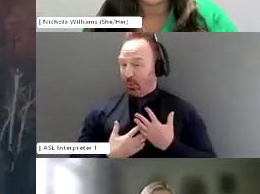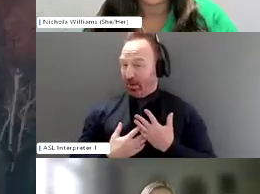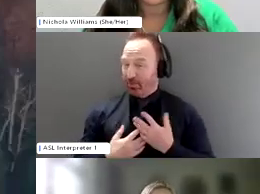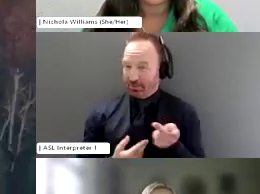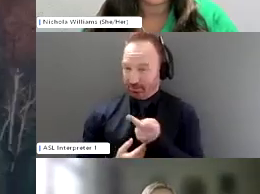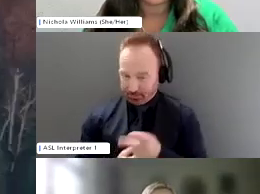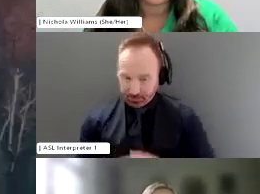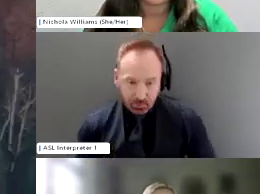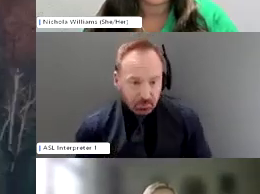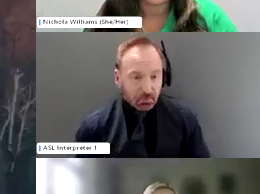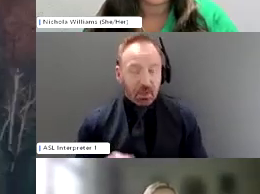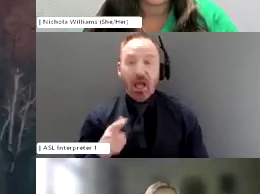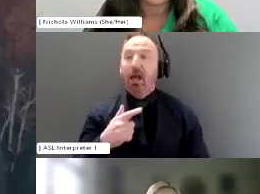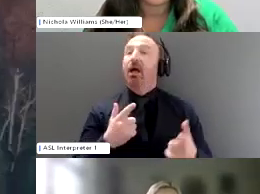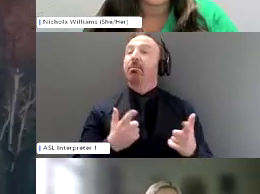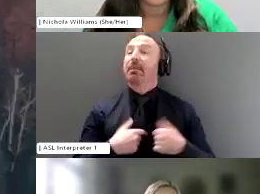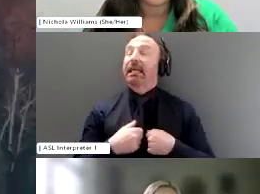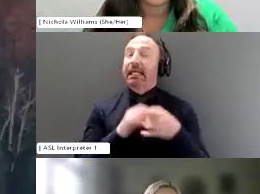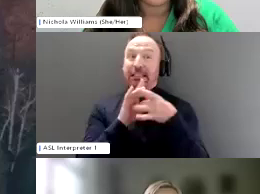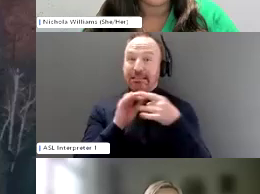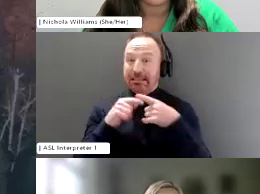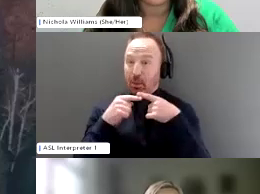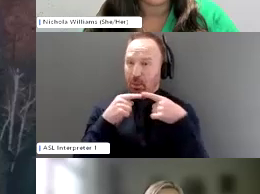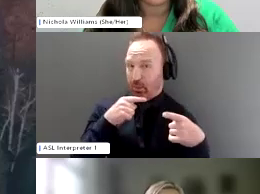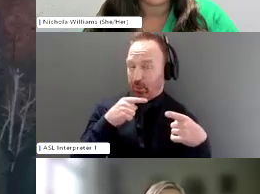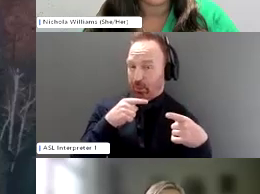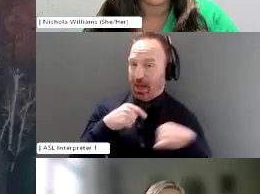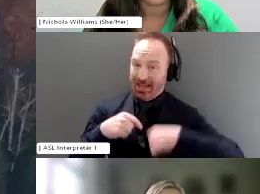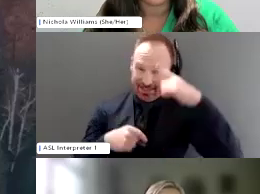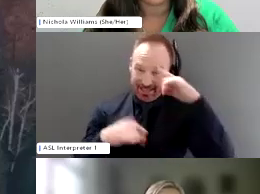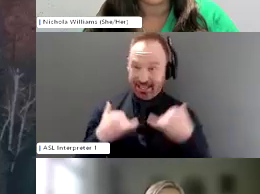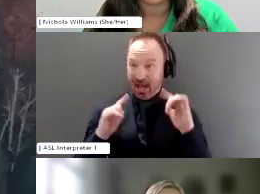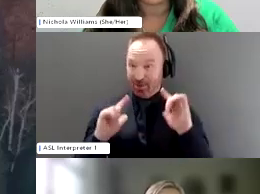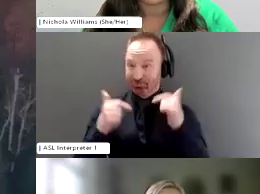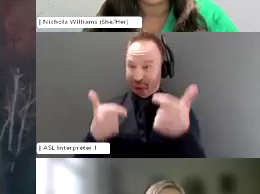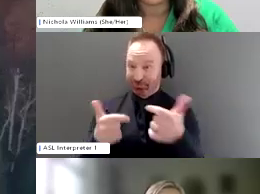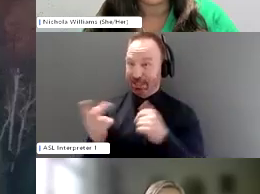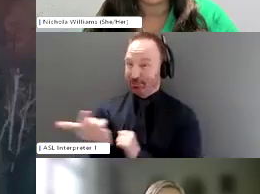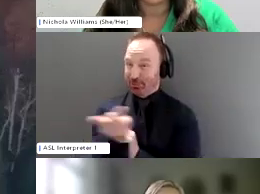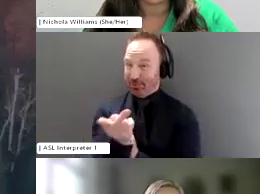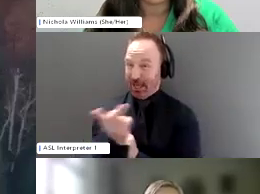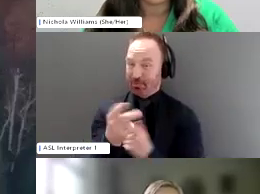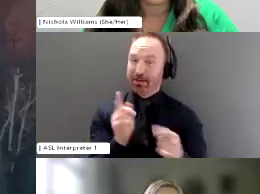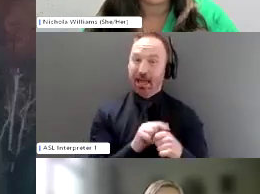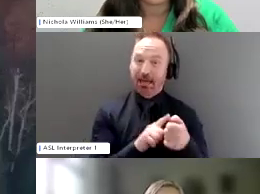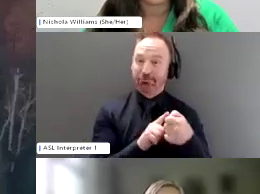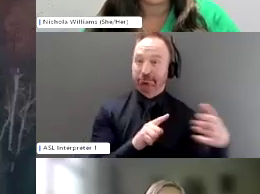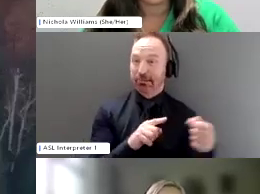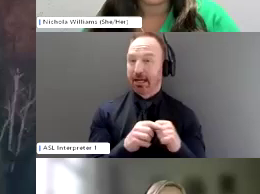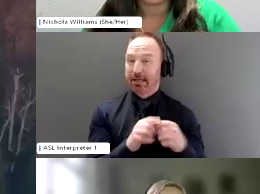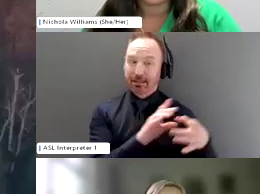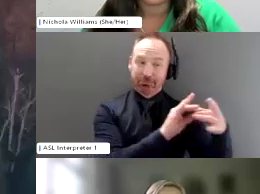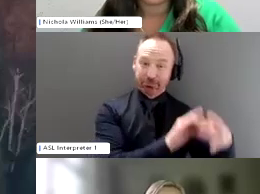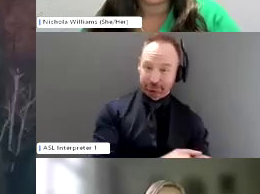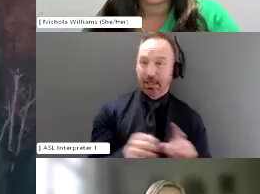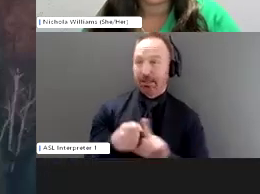I'll say no more. I guess I'll leave the floor open for Lauren and Nicola to tell us more about their work, and we'll see you on the other side for the Q&A.